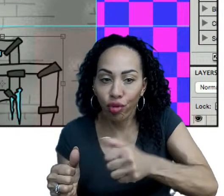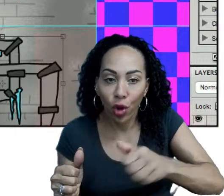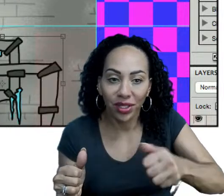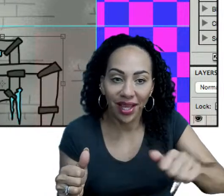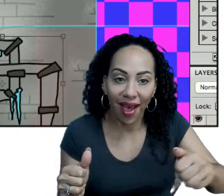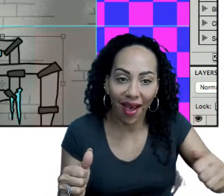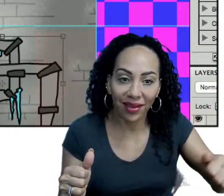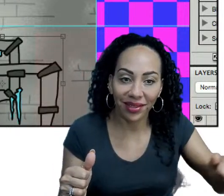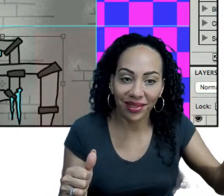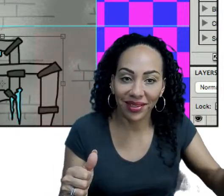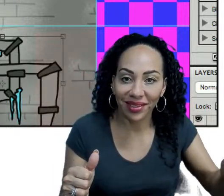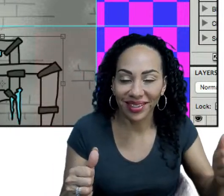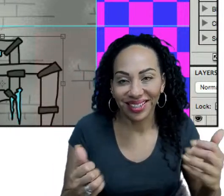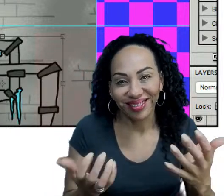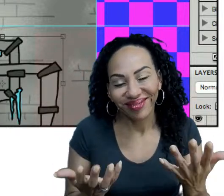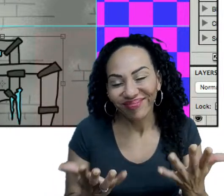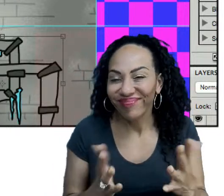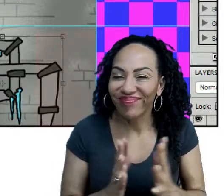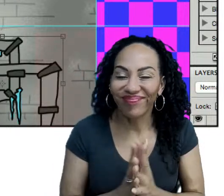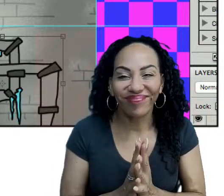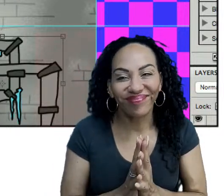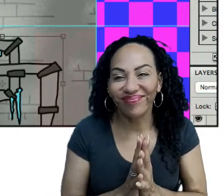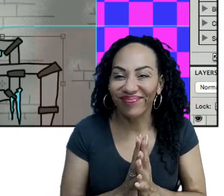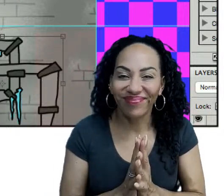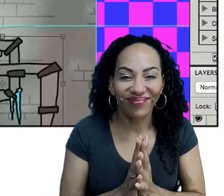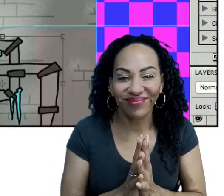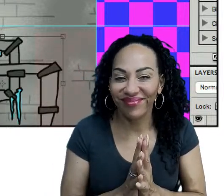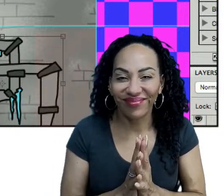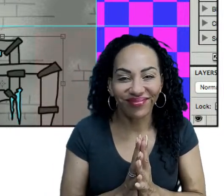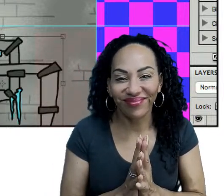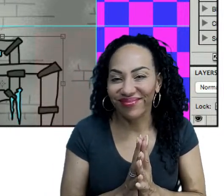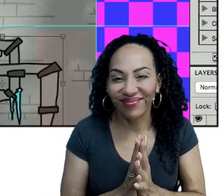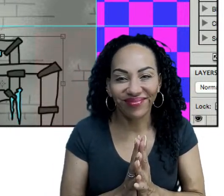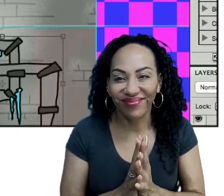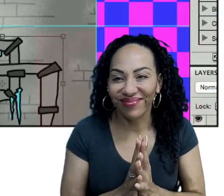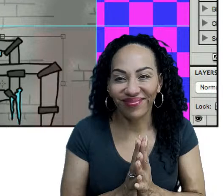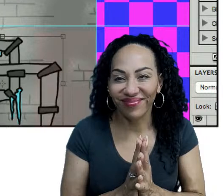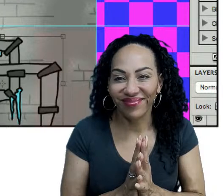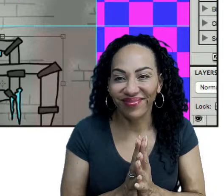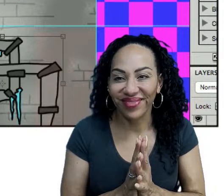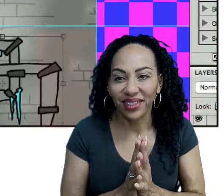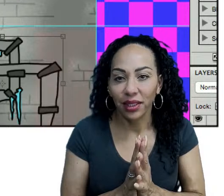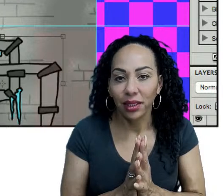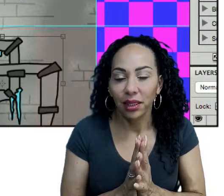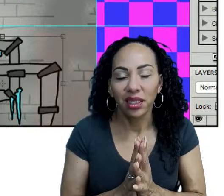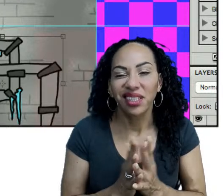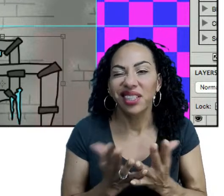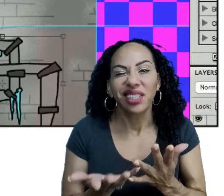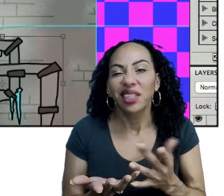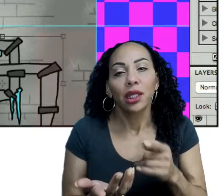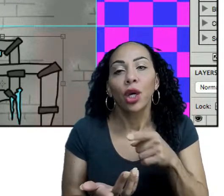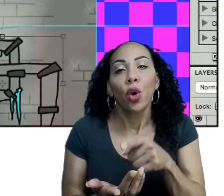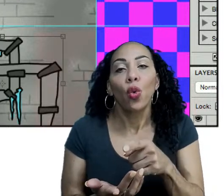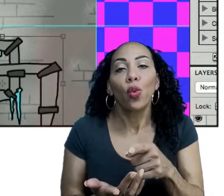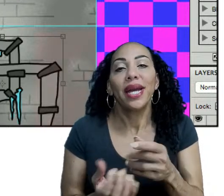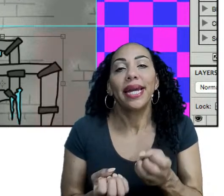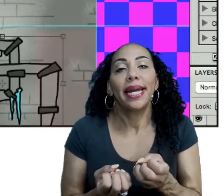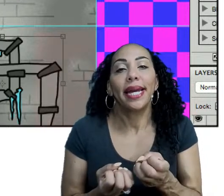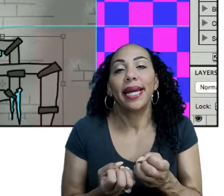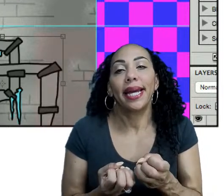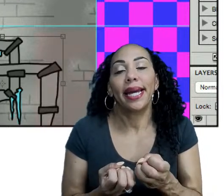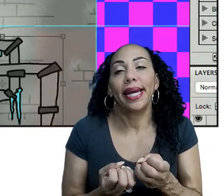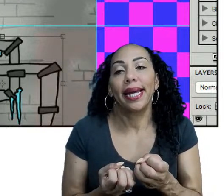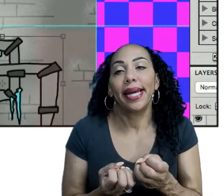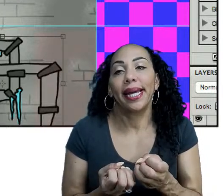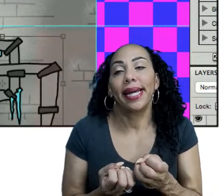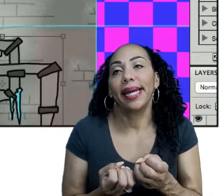young people. But what we've kind of done is not really given them a true taste of what that was, by not